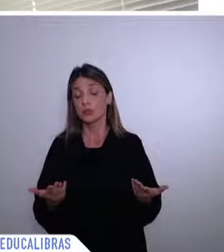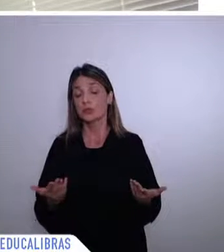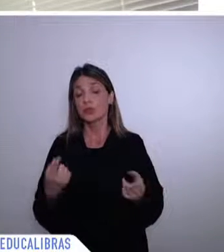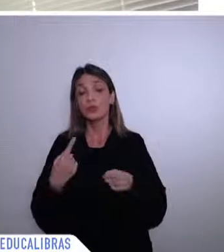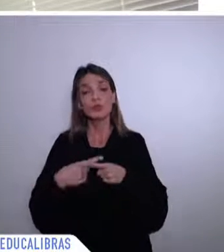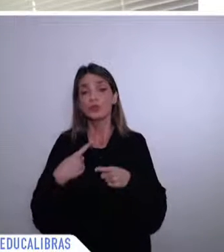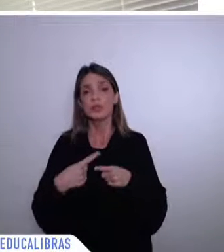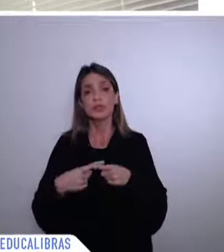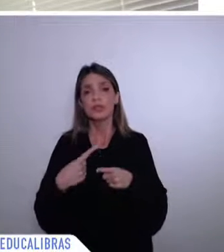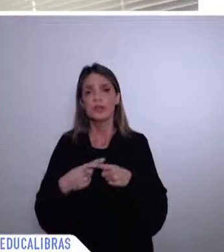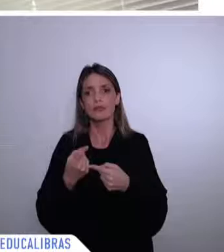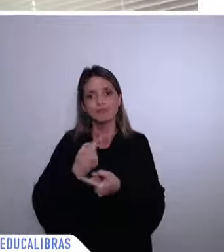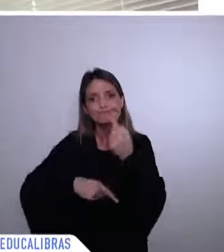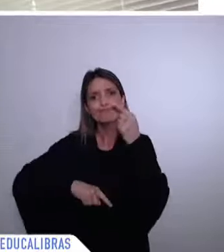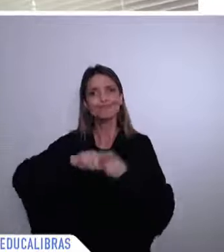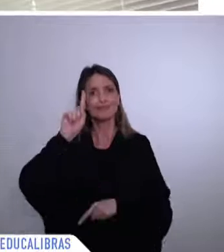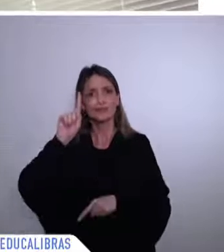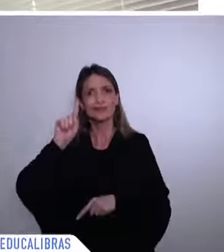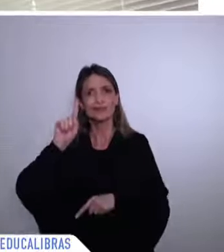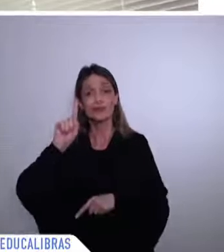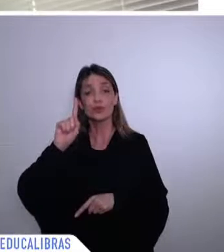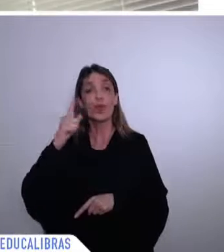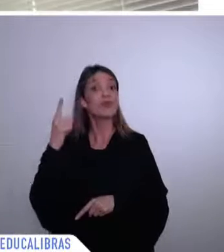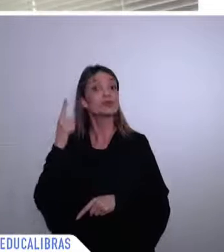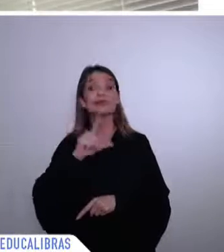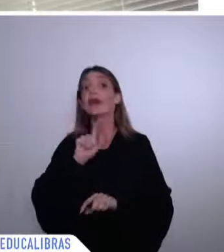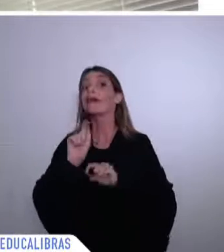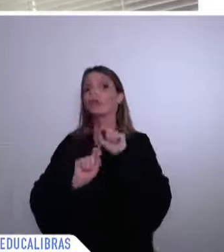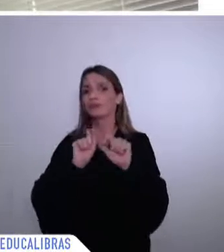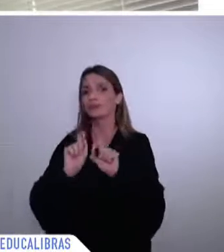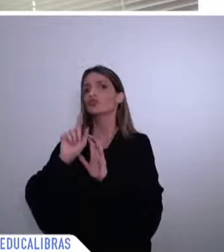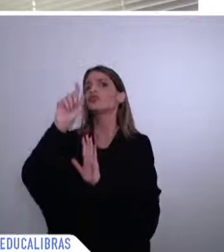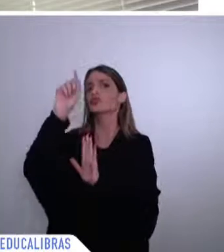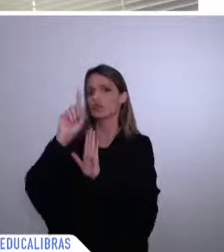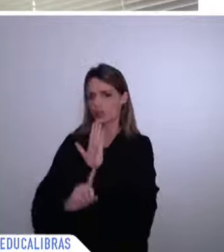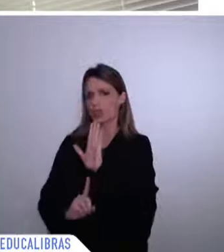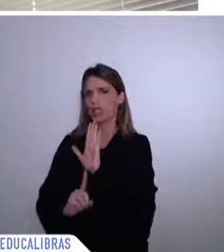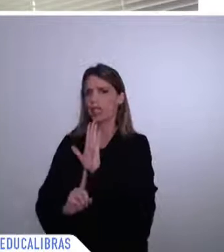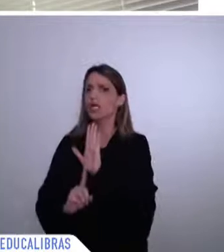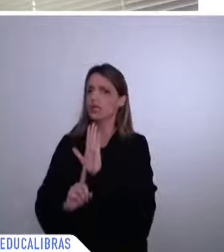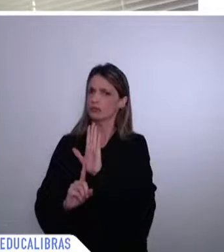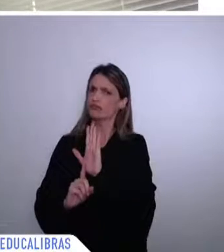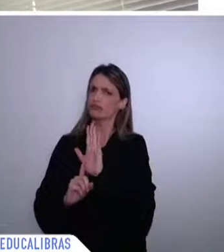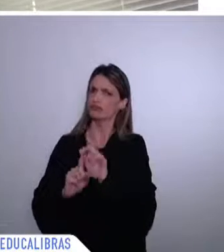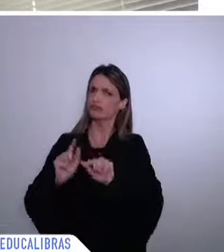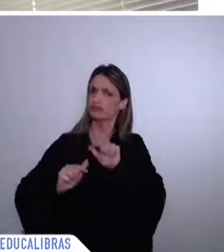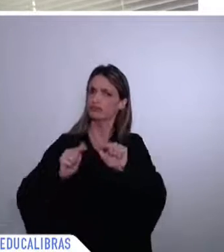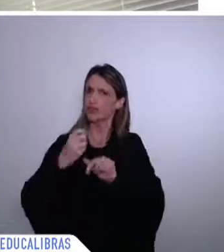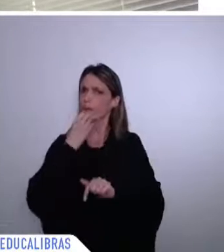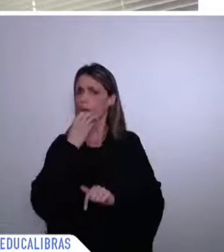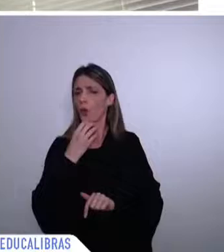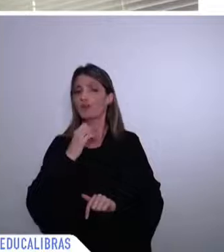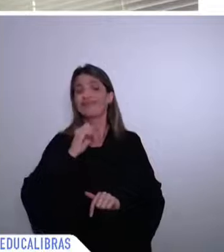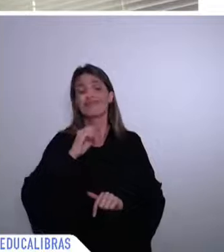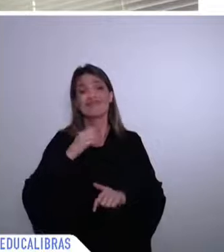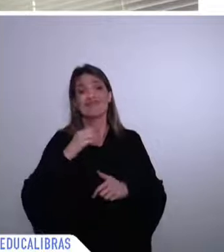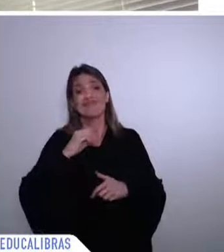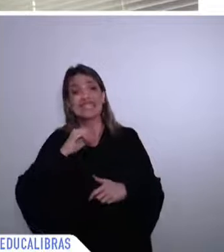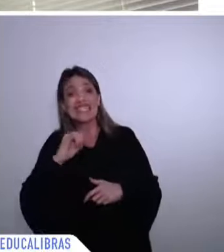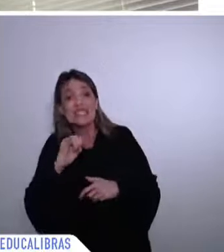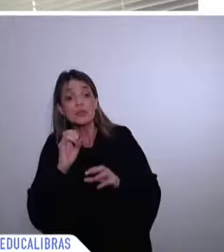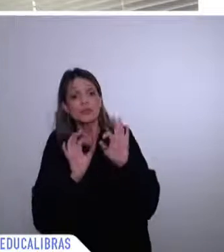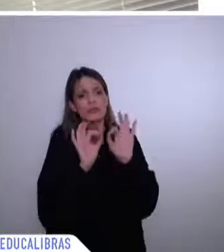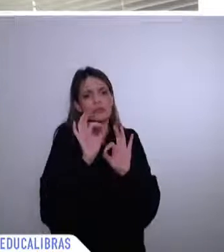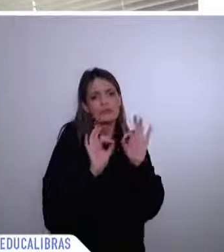and unions of sorts, because we can only move forward when it comes to securing rights and